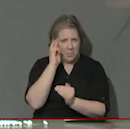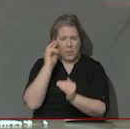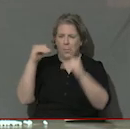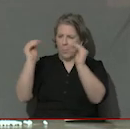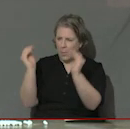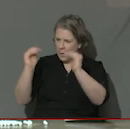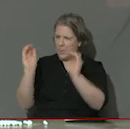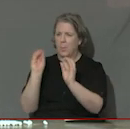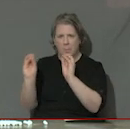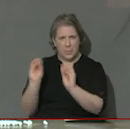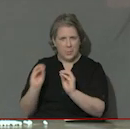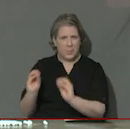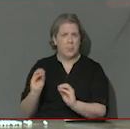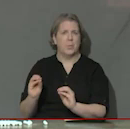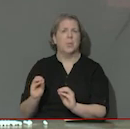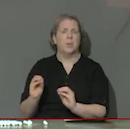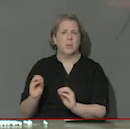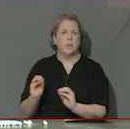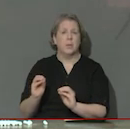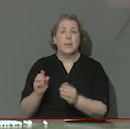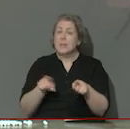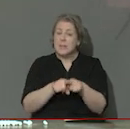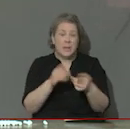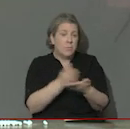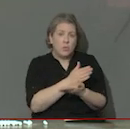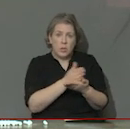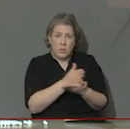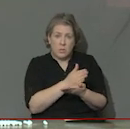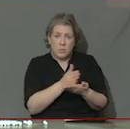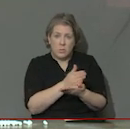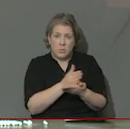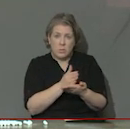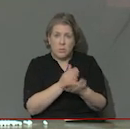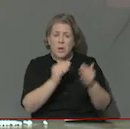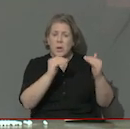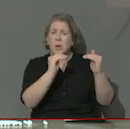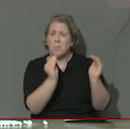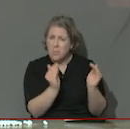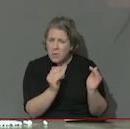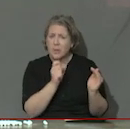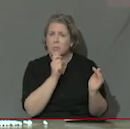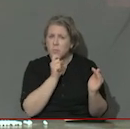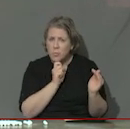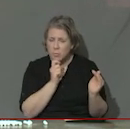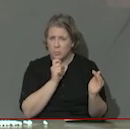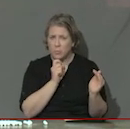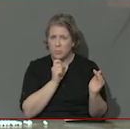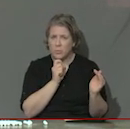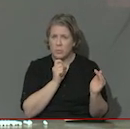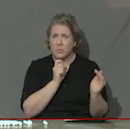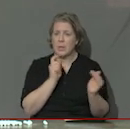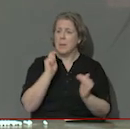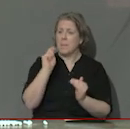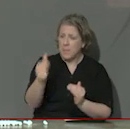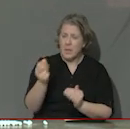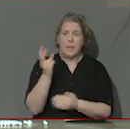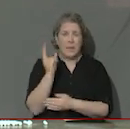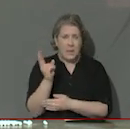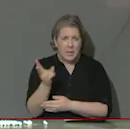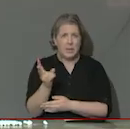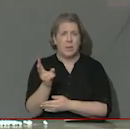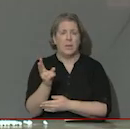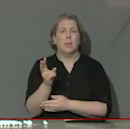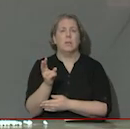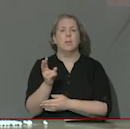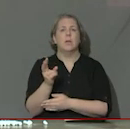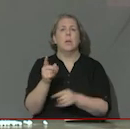be brackets. Don't leave the brackets. Even the shares, you put in your brackets. If there's repurchase, you put in your brackets. In your